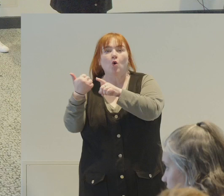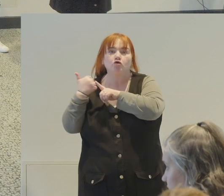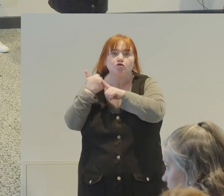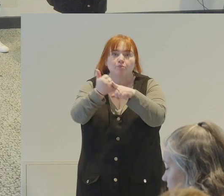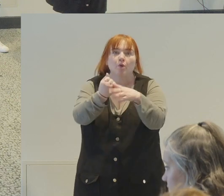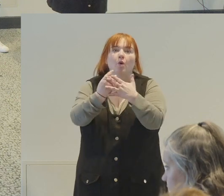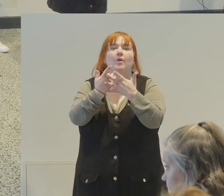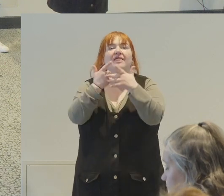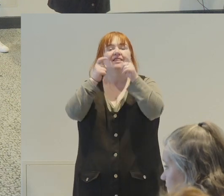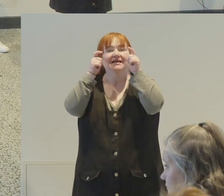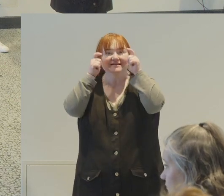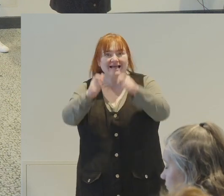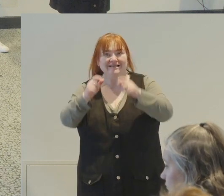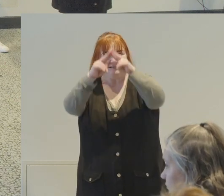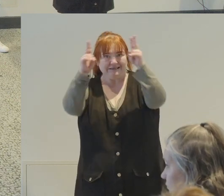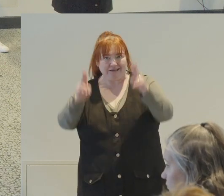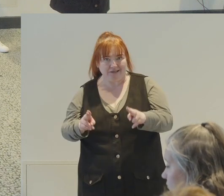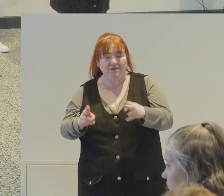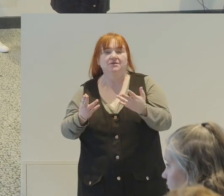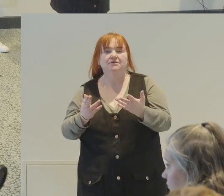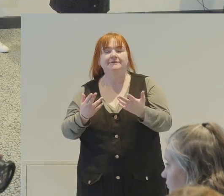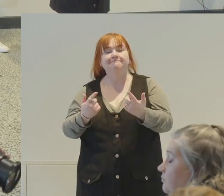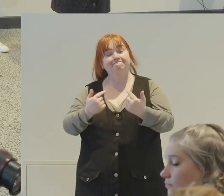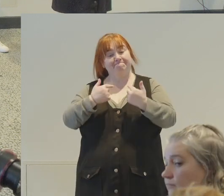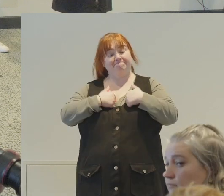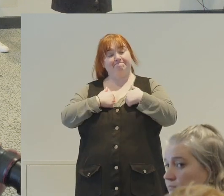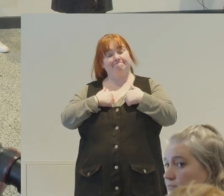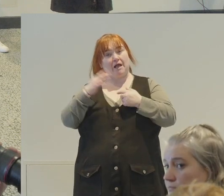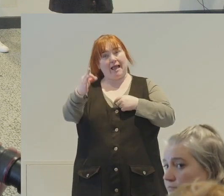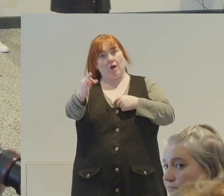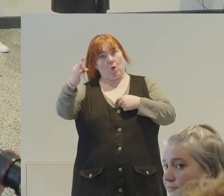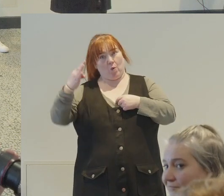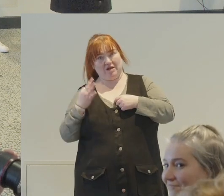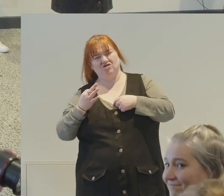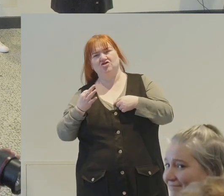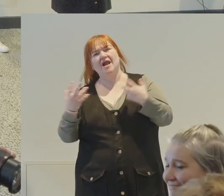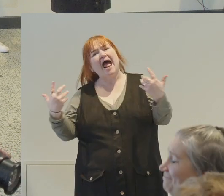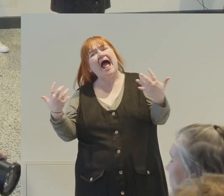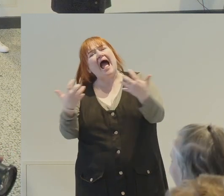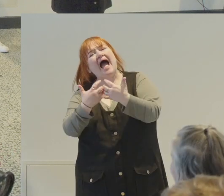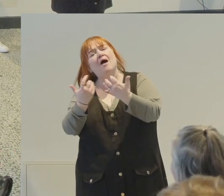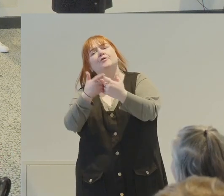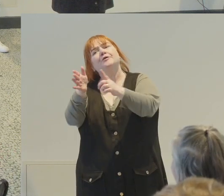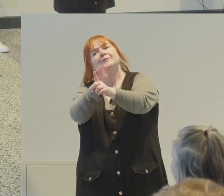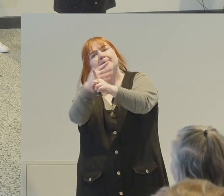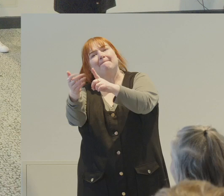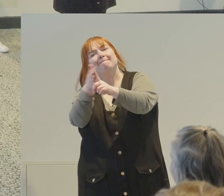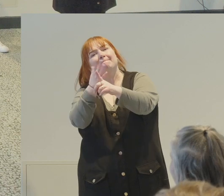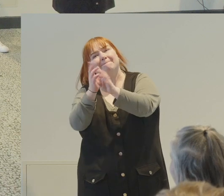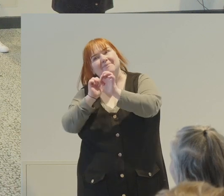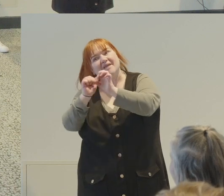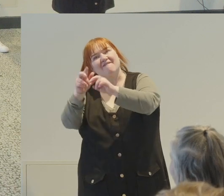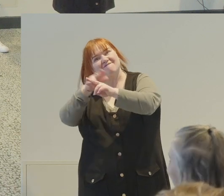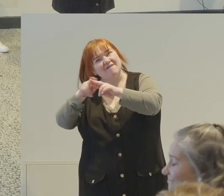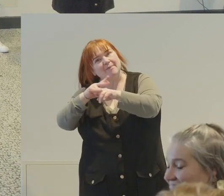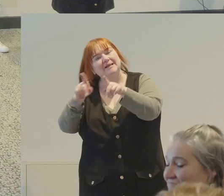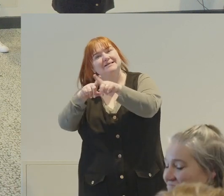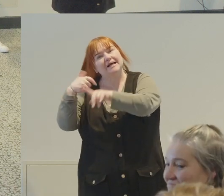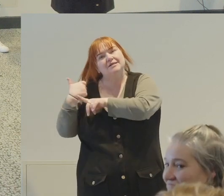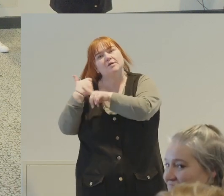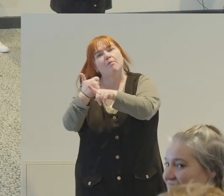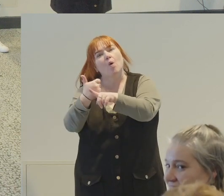I suppose my question is, practically, how do you persuade those families and those support workers that it's worth